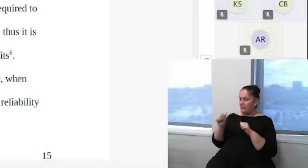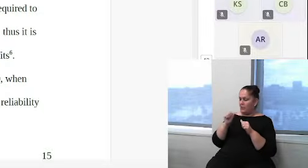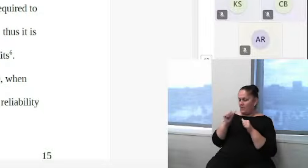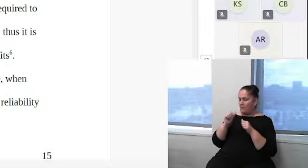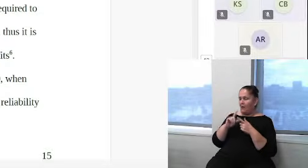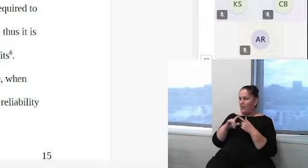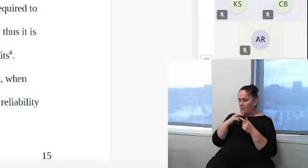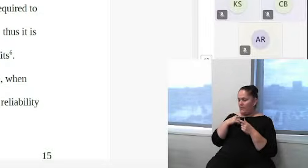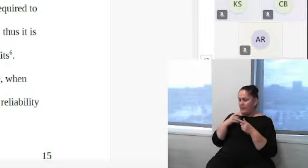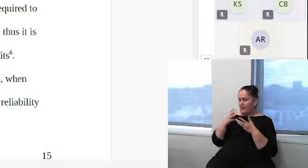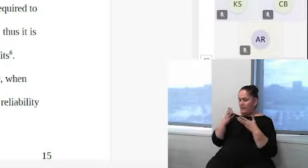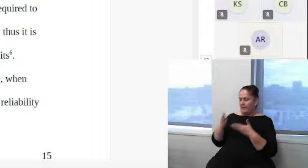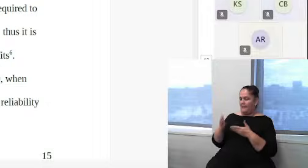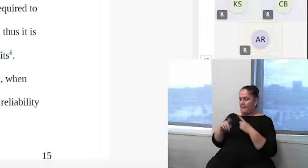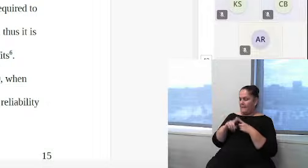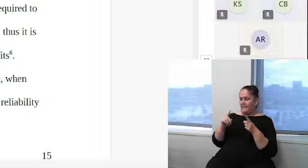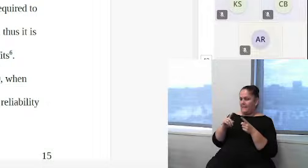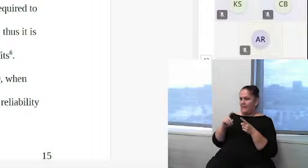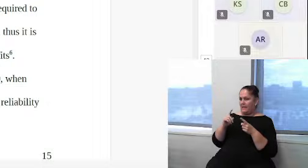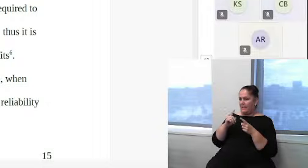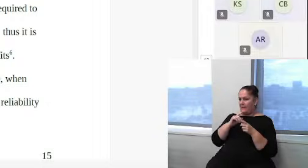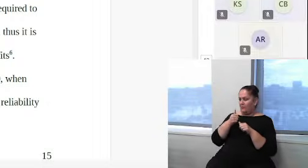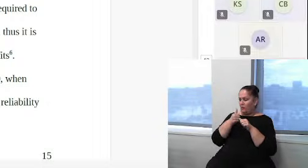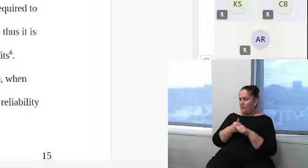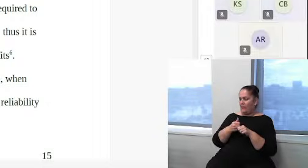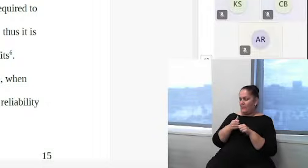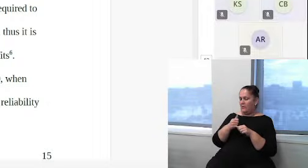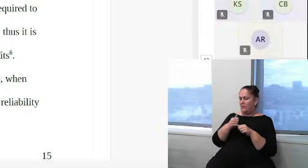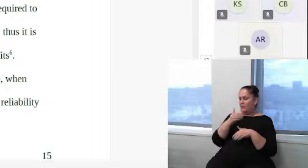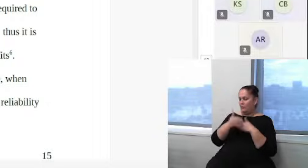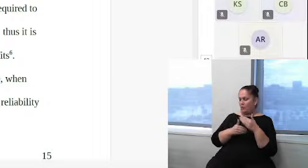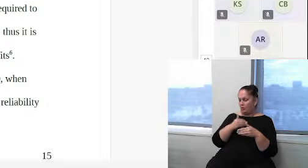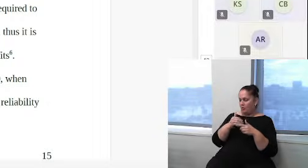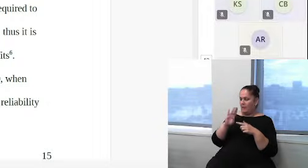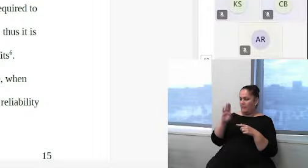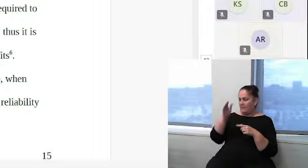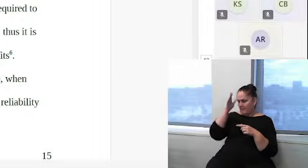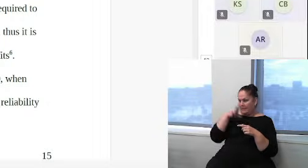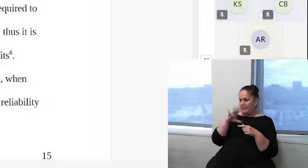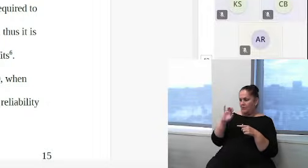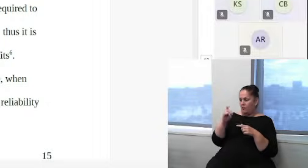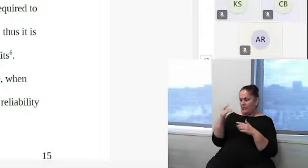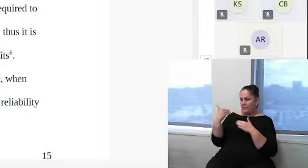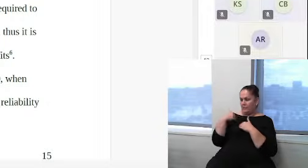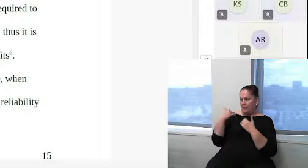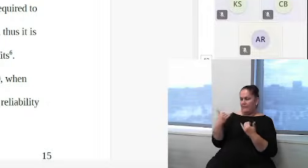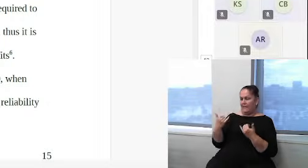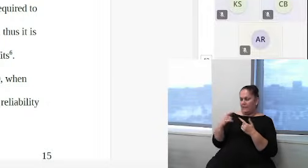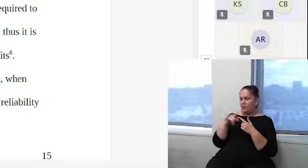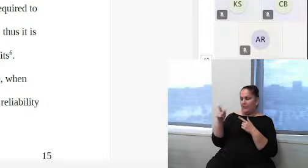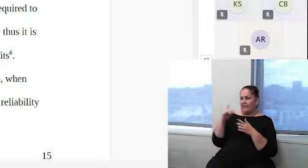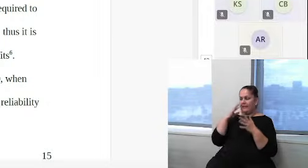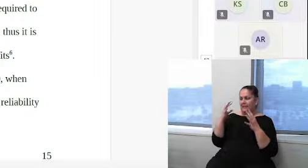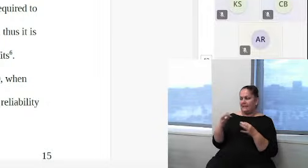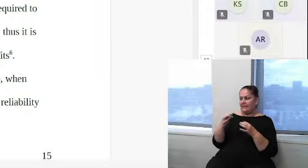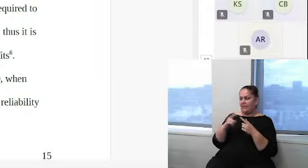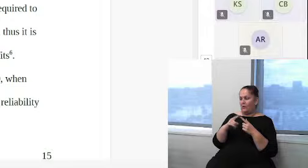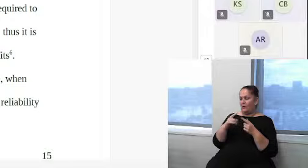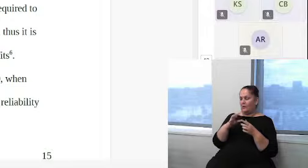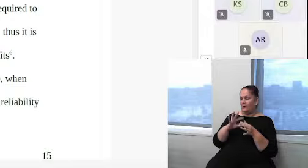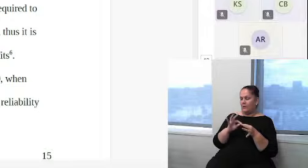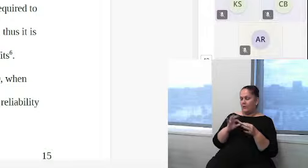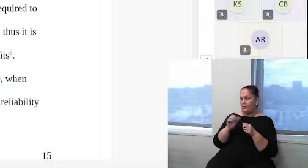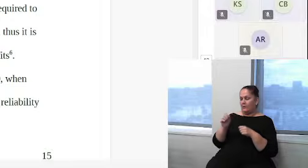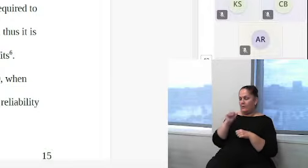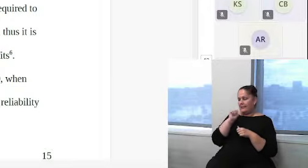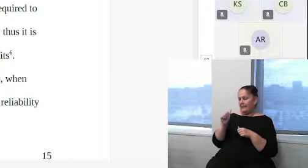a conversation in a bar, we would probably go that way, but I have to sort of follow certain protocols, and Mr. Brady is in charge right now, so he gets to